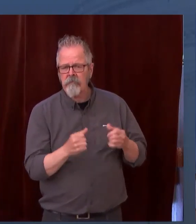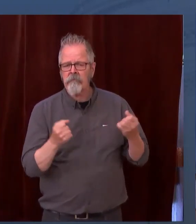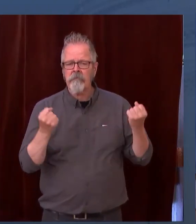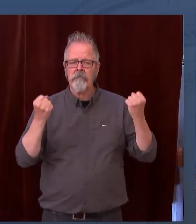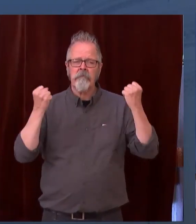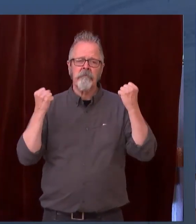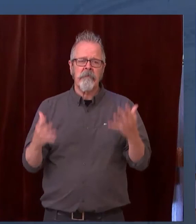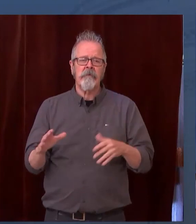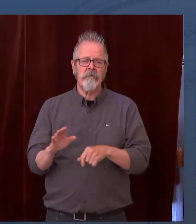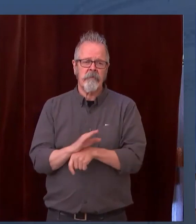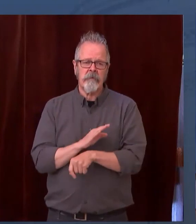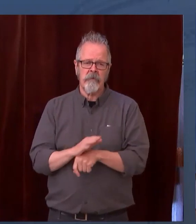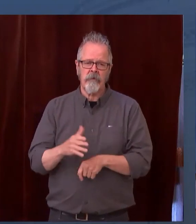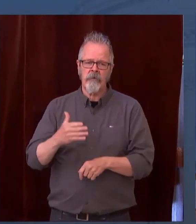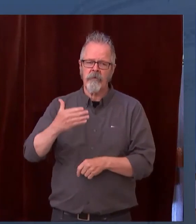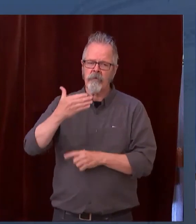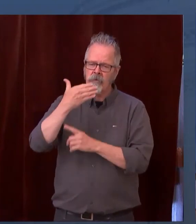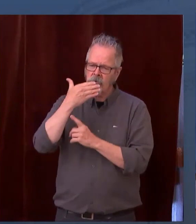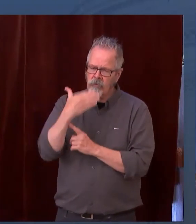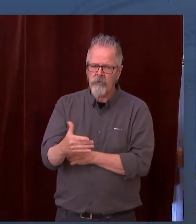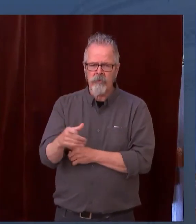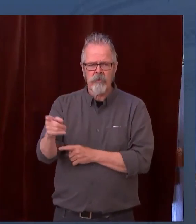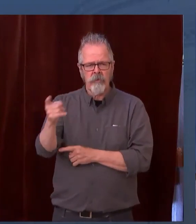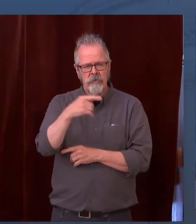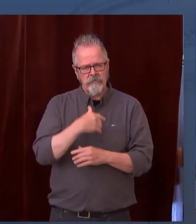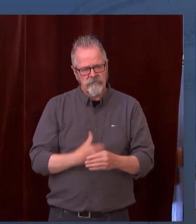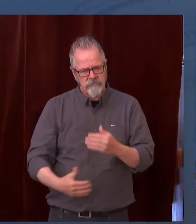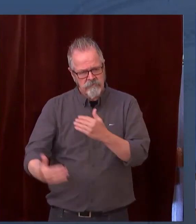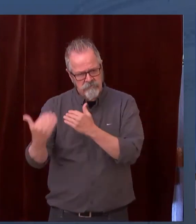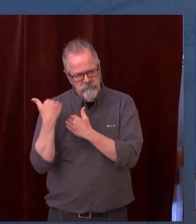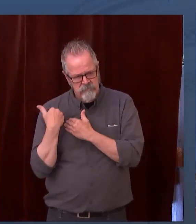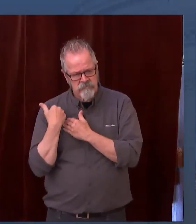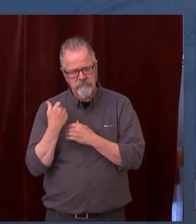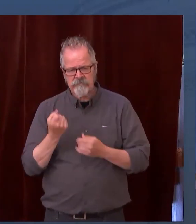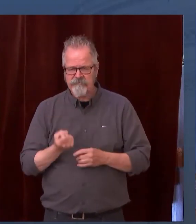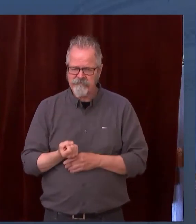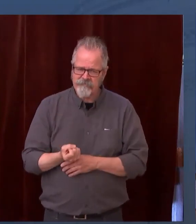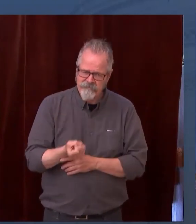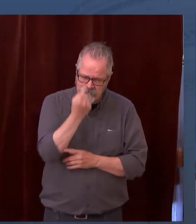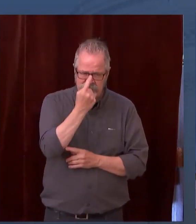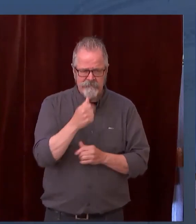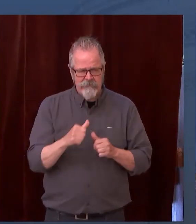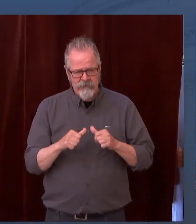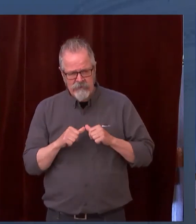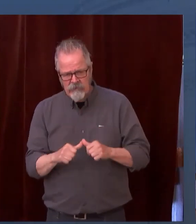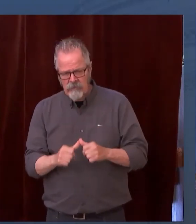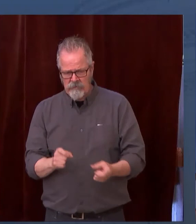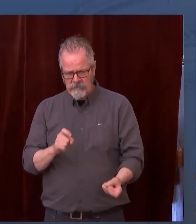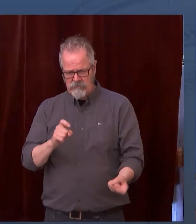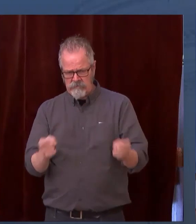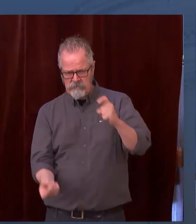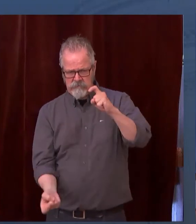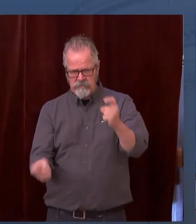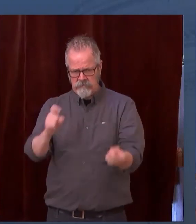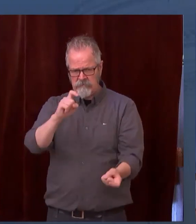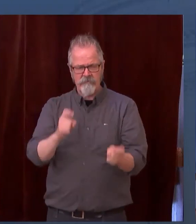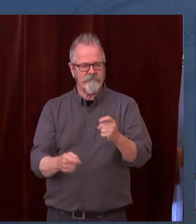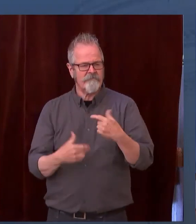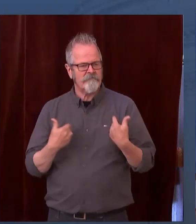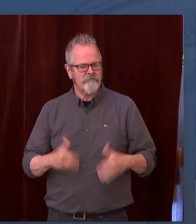business leaders understand that. They want to get business in, and this is the fastest ticket to an open